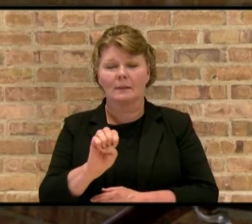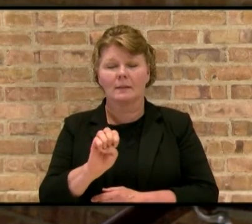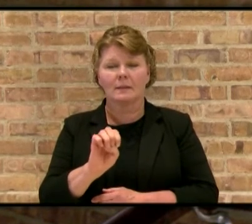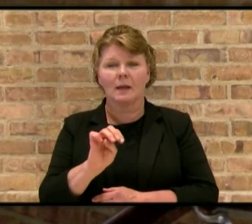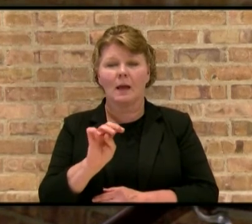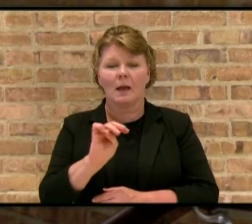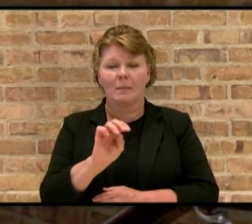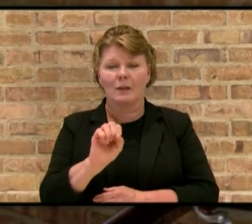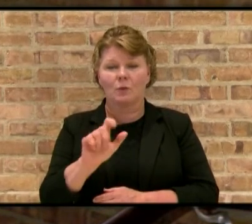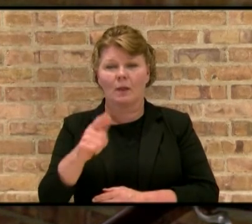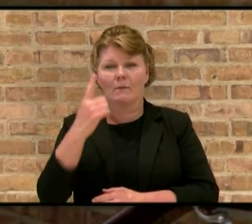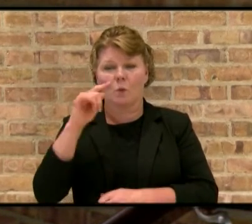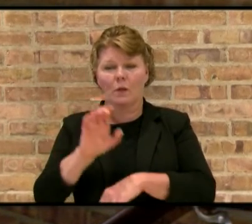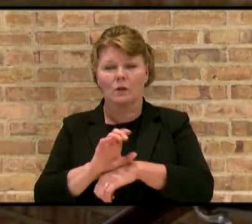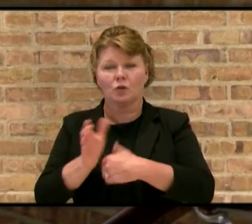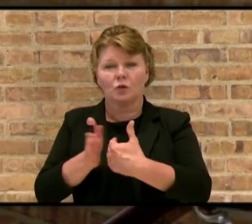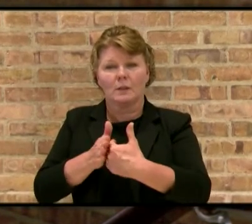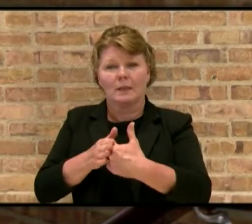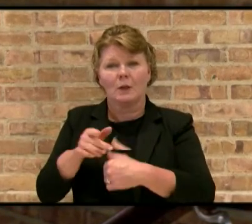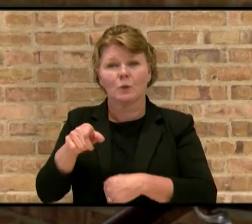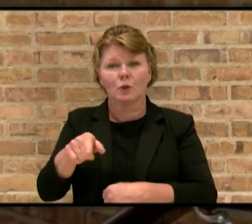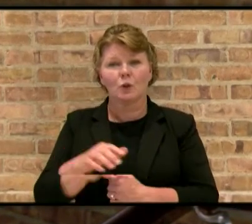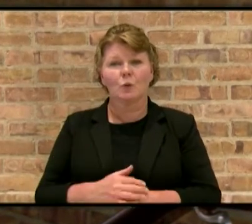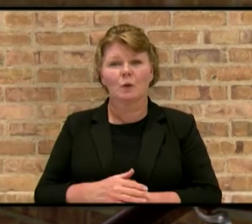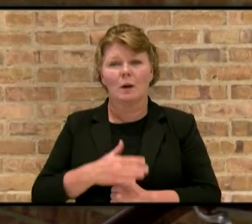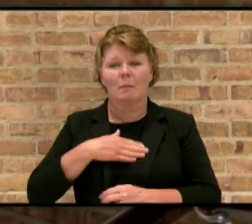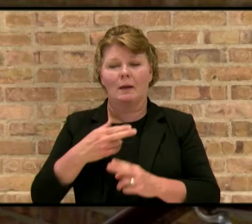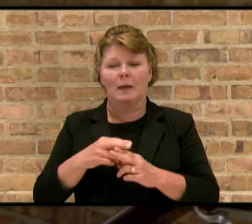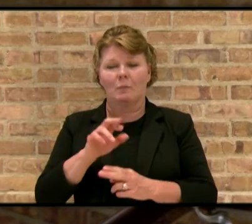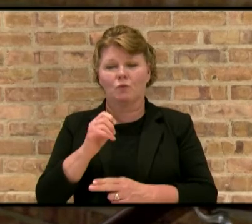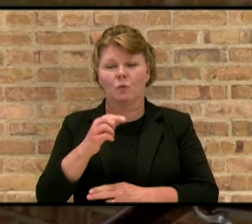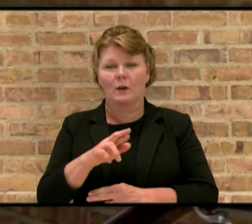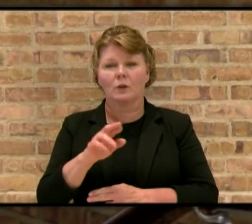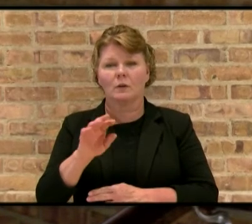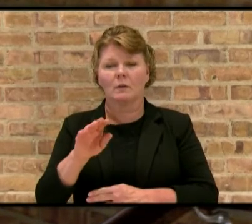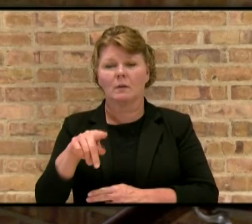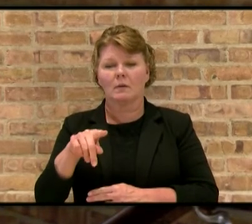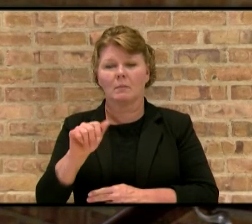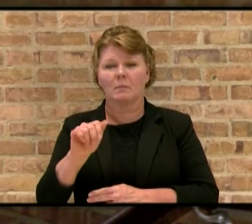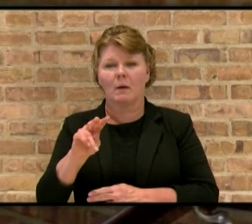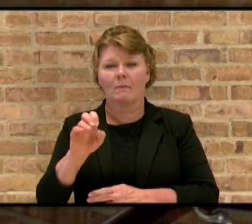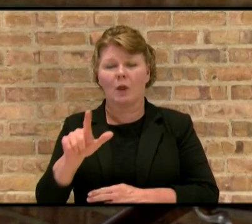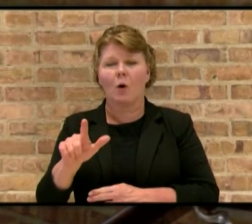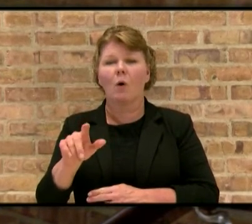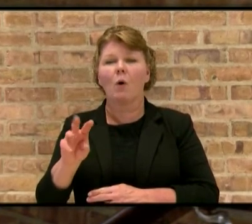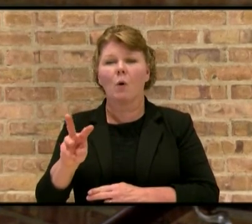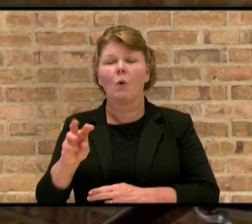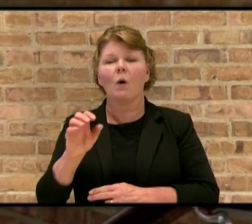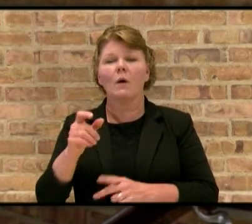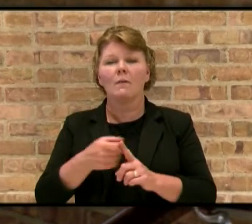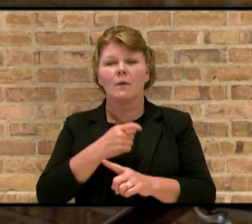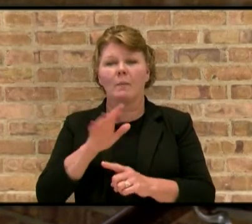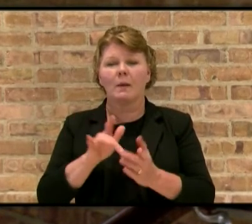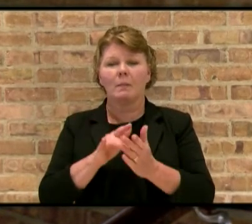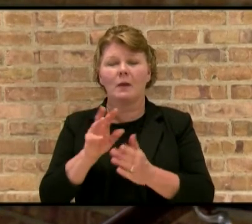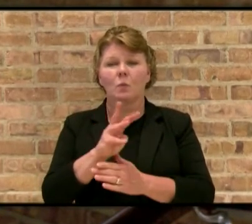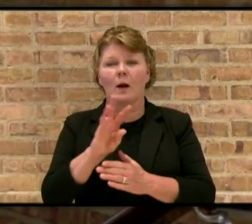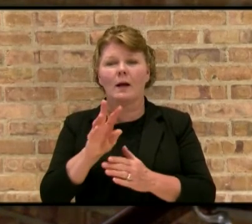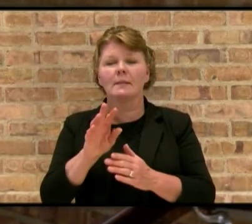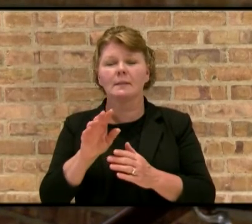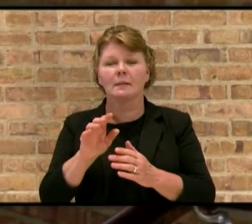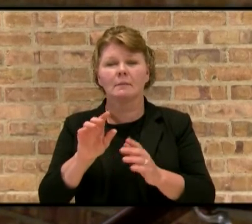the congregation that is nearest you. I'm Roger Pavlo, the district president of the Mid-South District, and I send to you